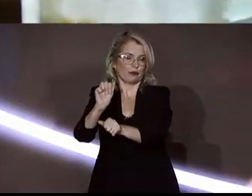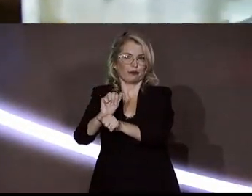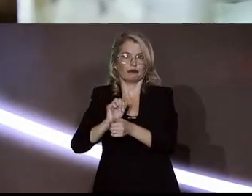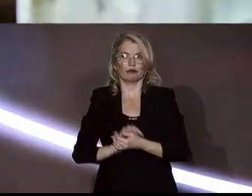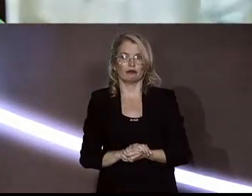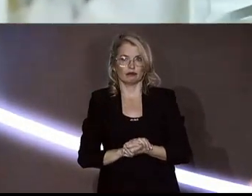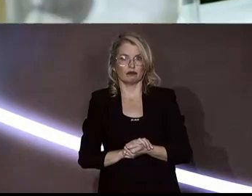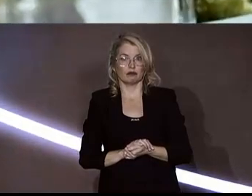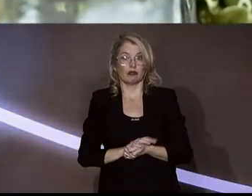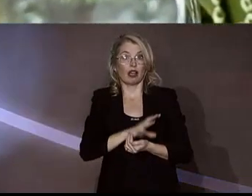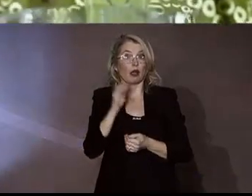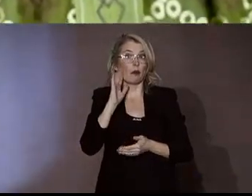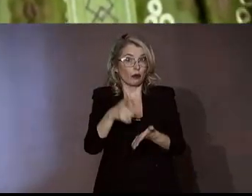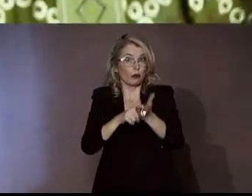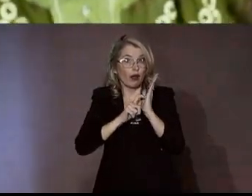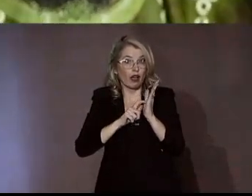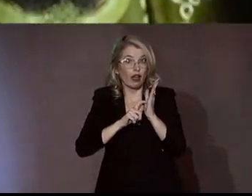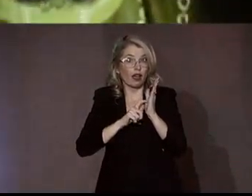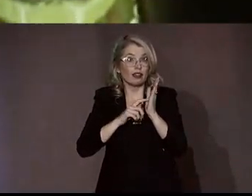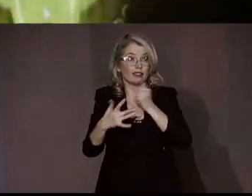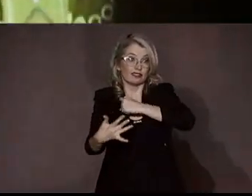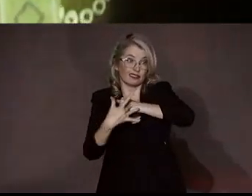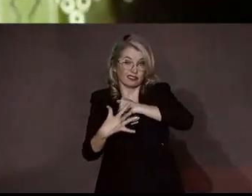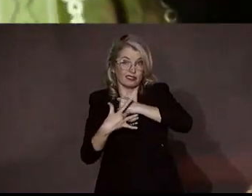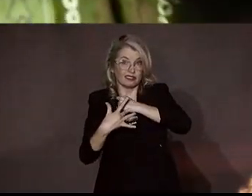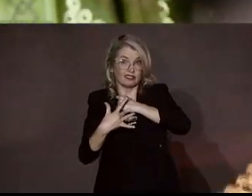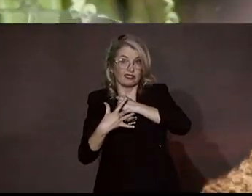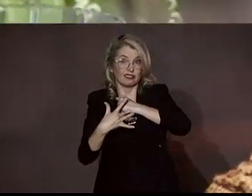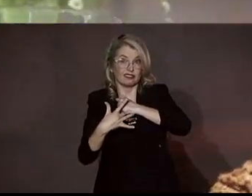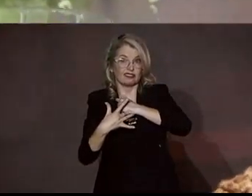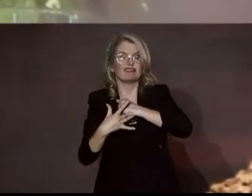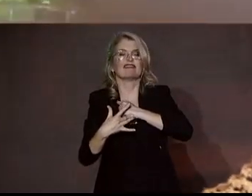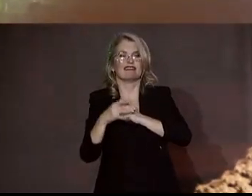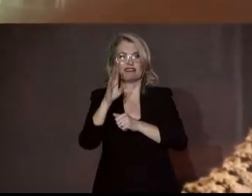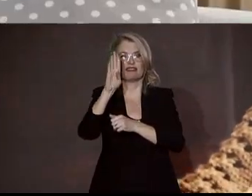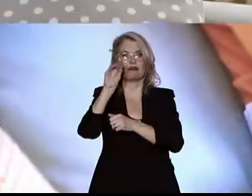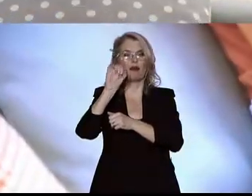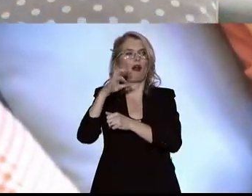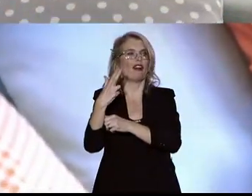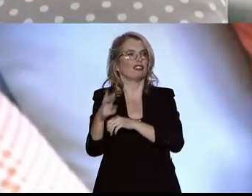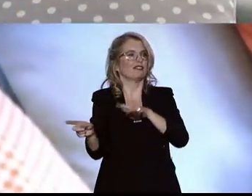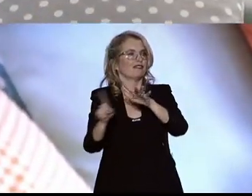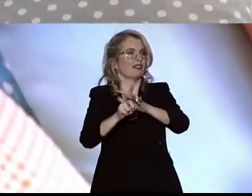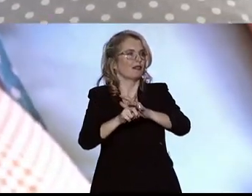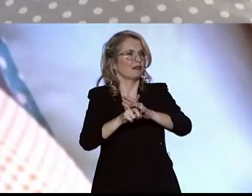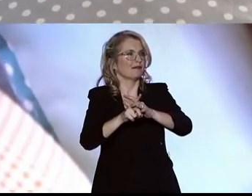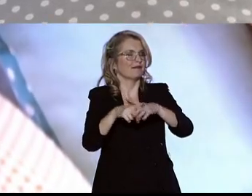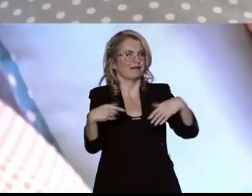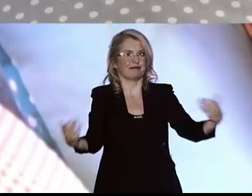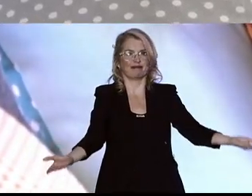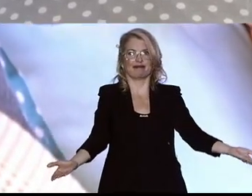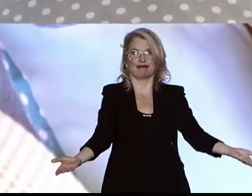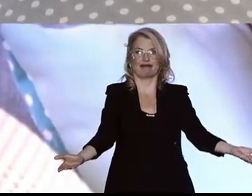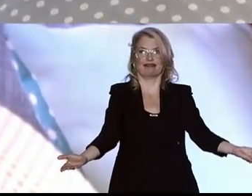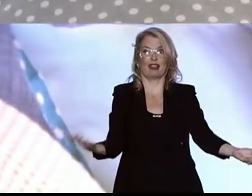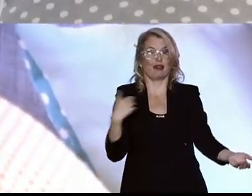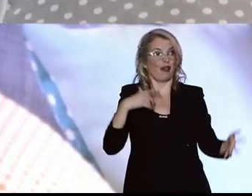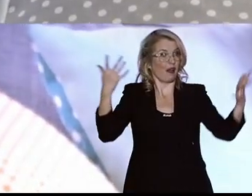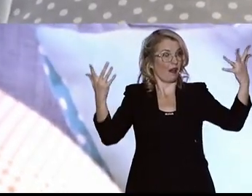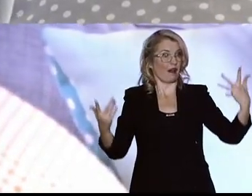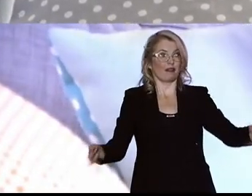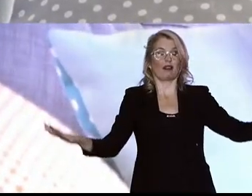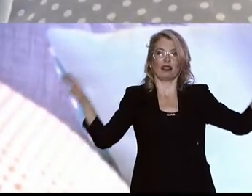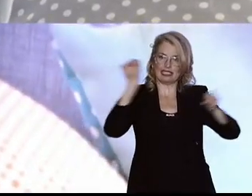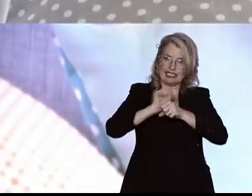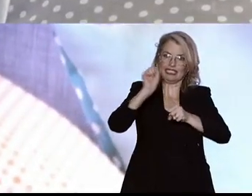framework. And it will require technology, which is where Bosch comes in. We are already